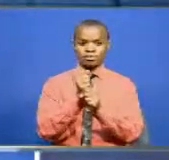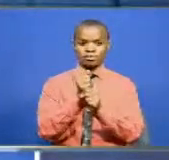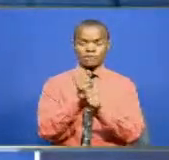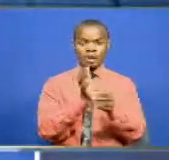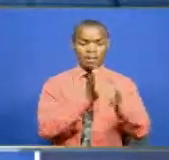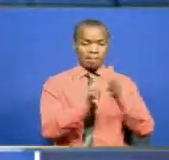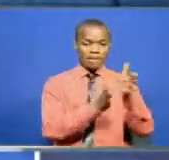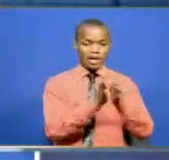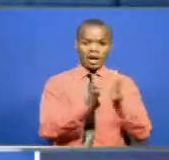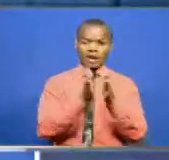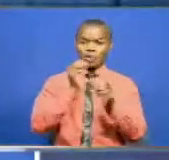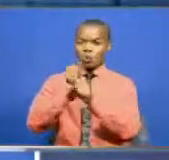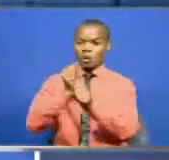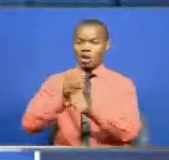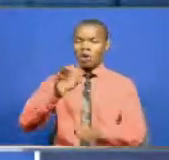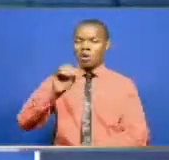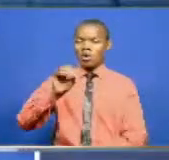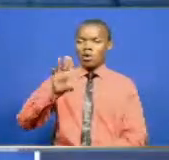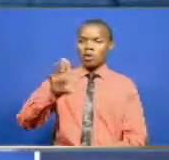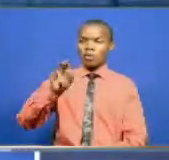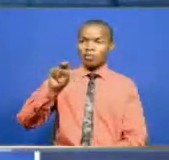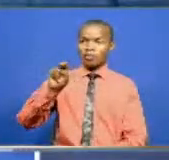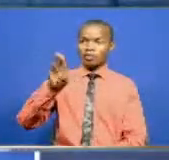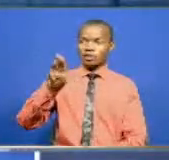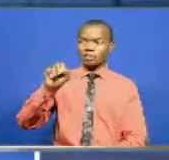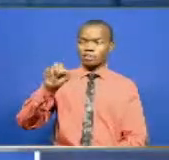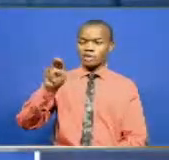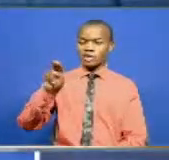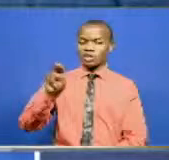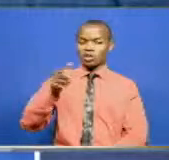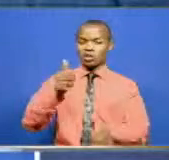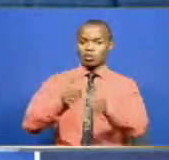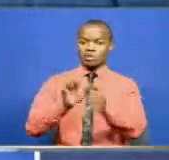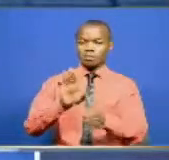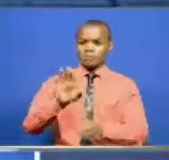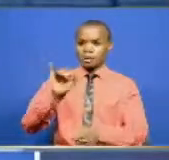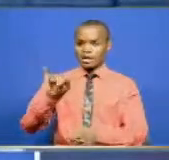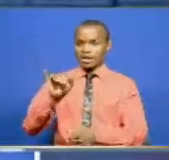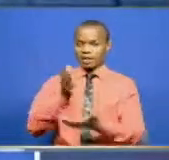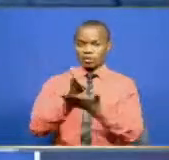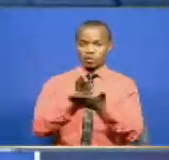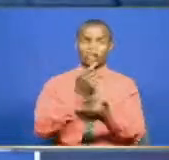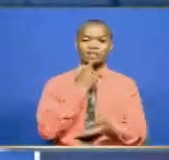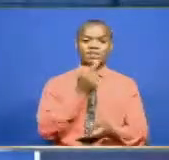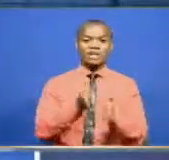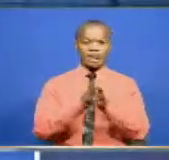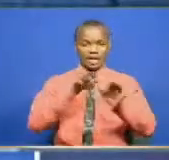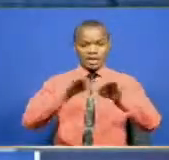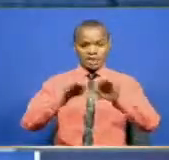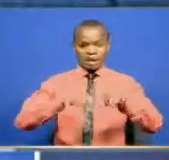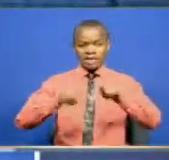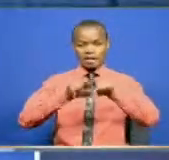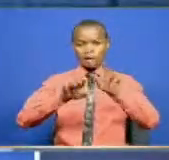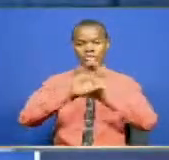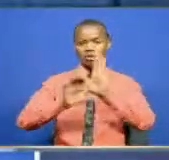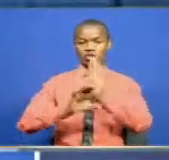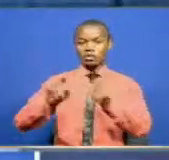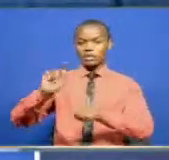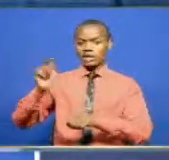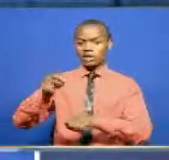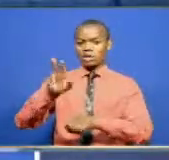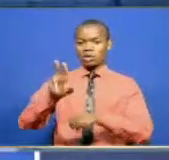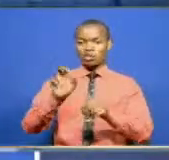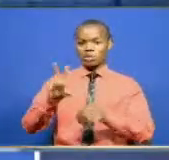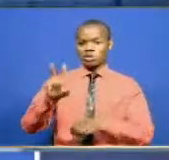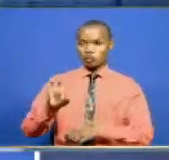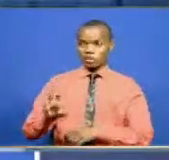the structure and functions of the Ombudsman, as proposed by the BBI report and the Constitution of Kenya Amendment Bill